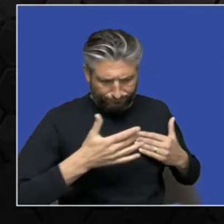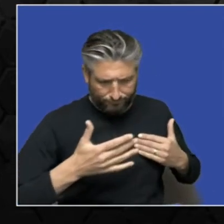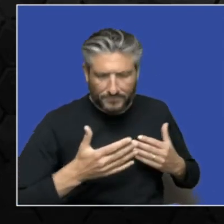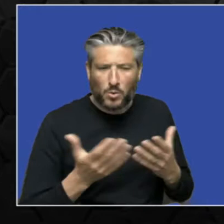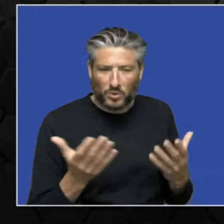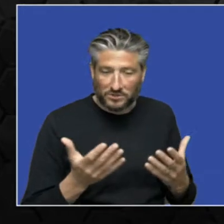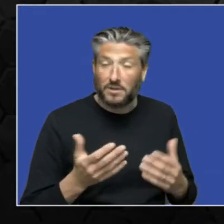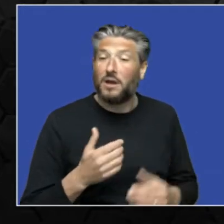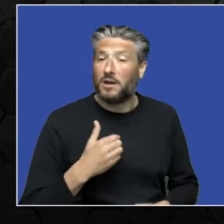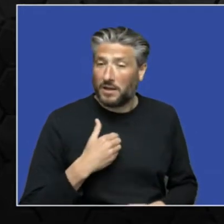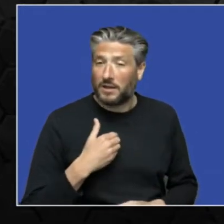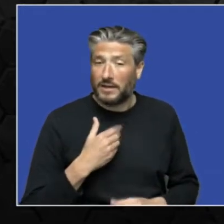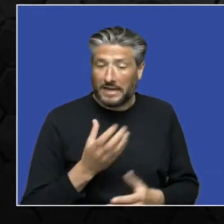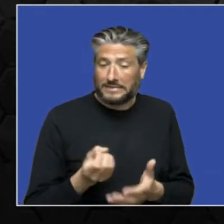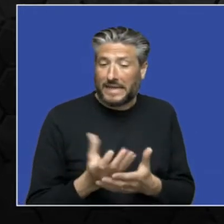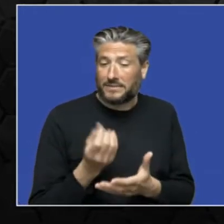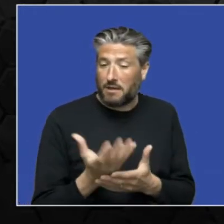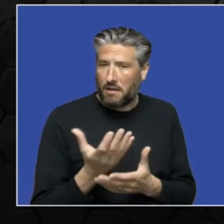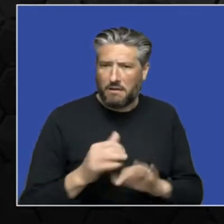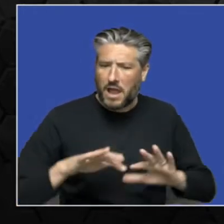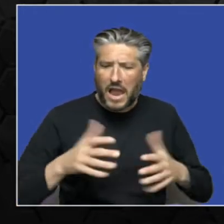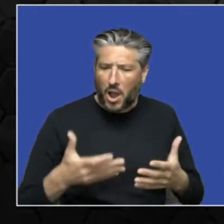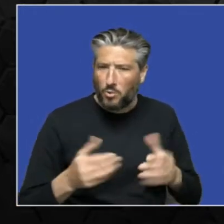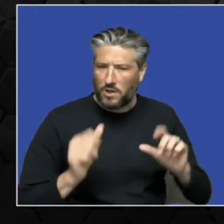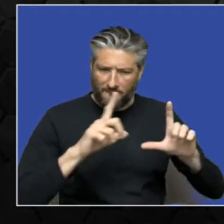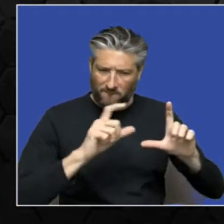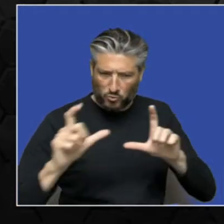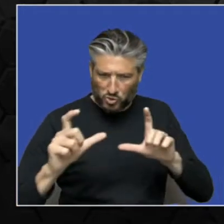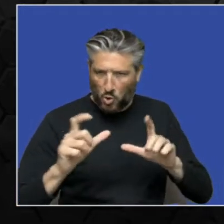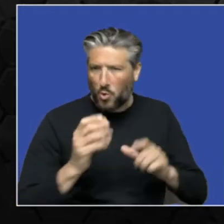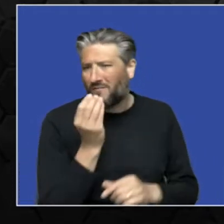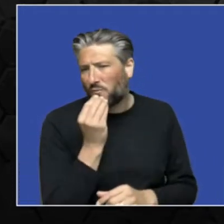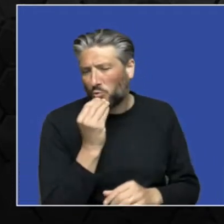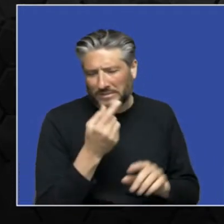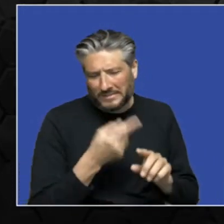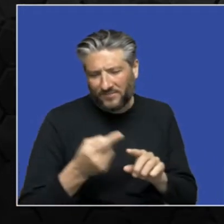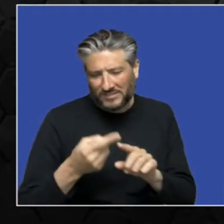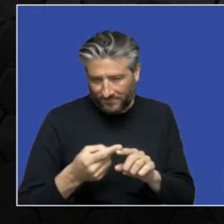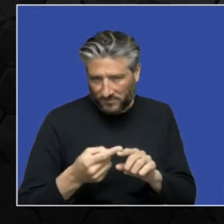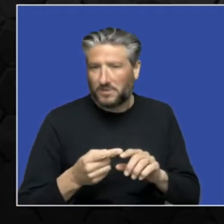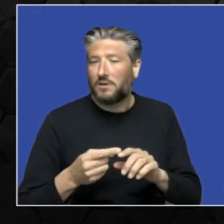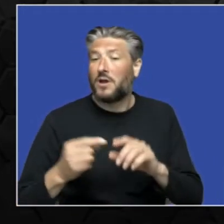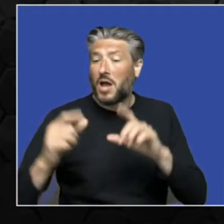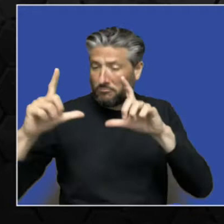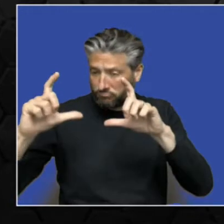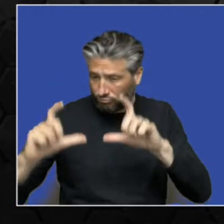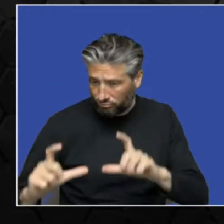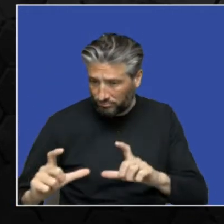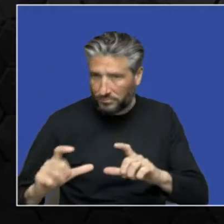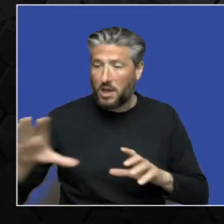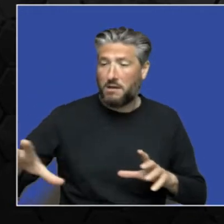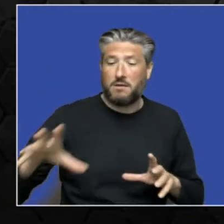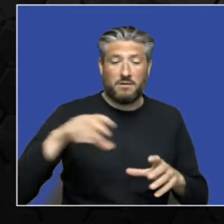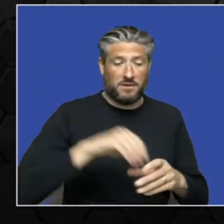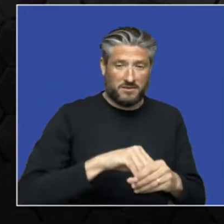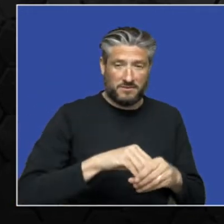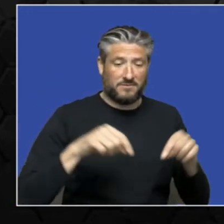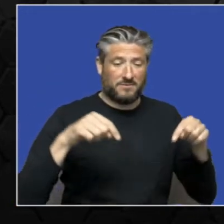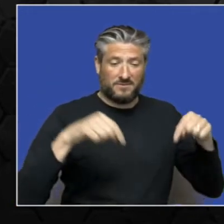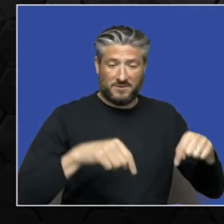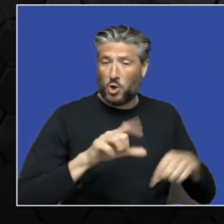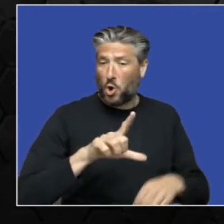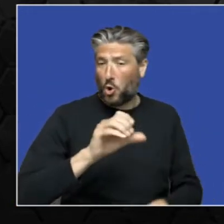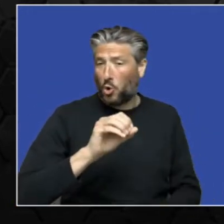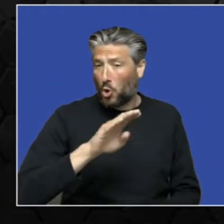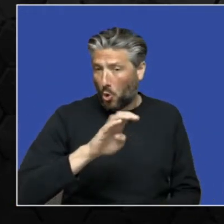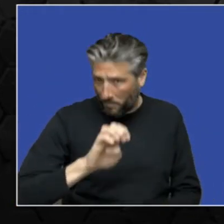some pictures of food. Then we imported it into Loeb and labeled all the images according to the